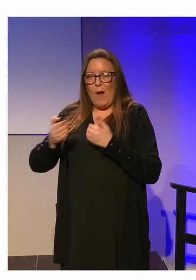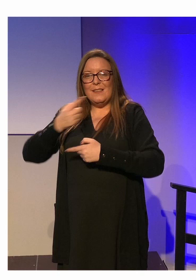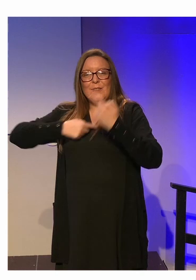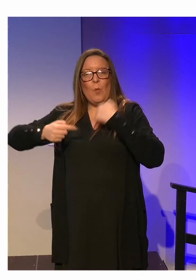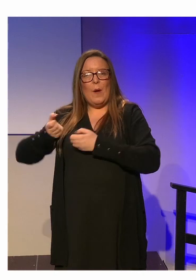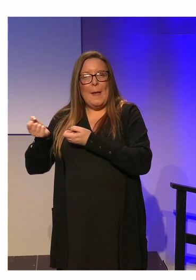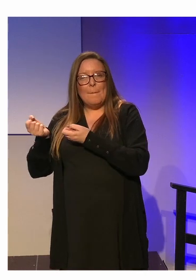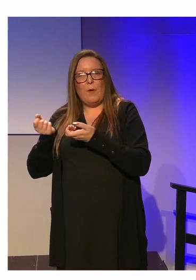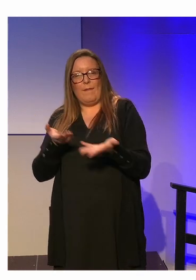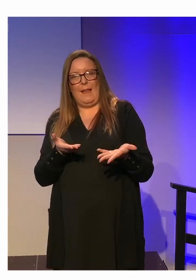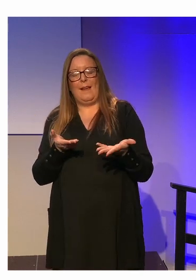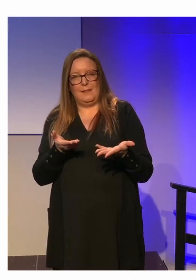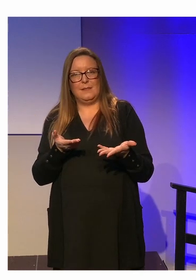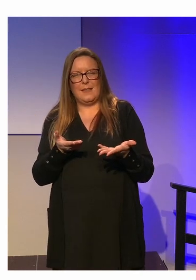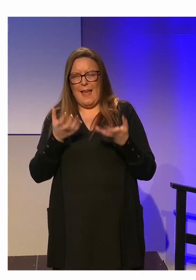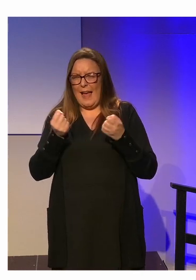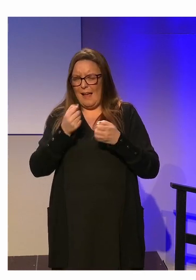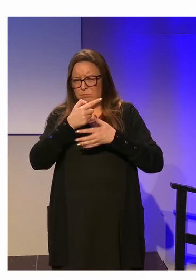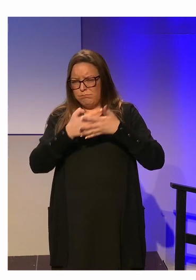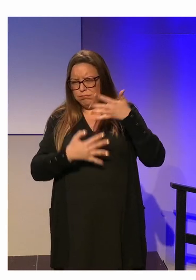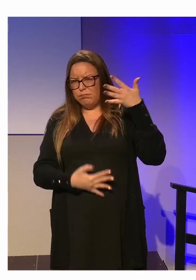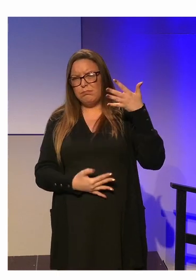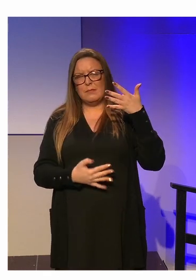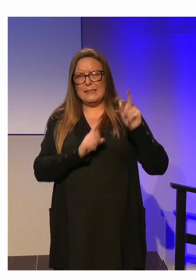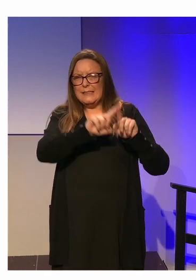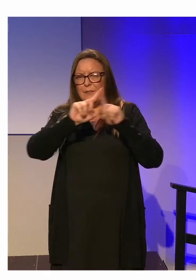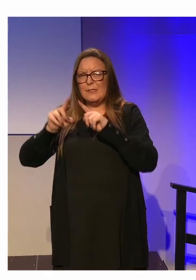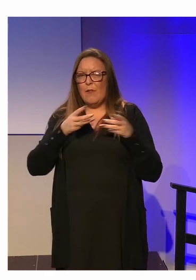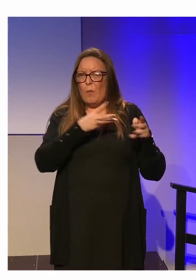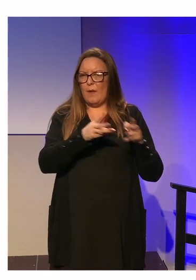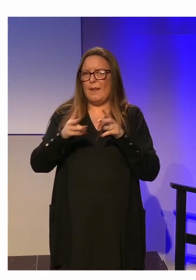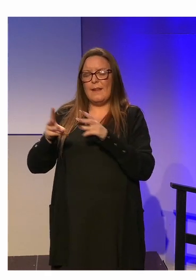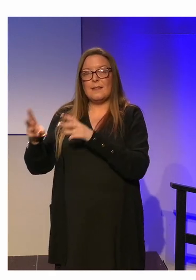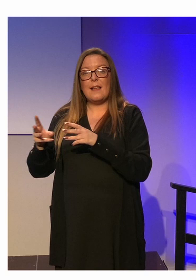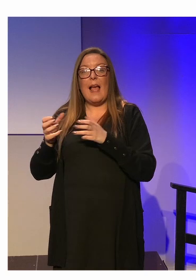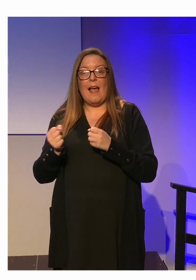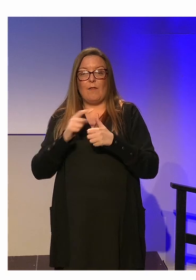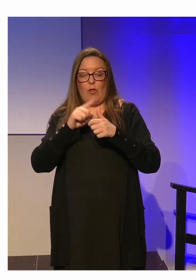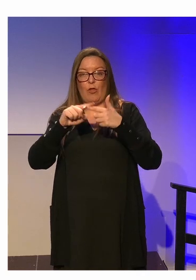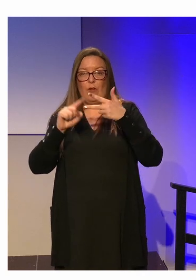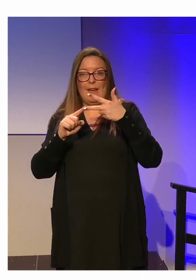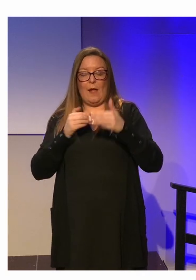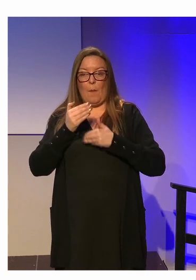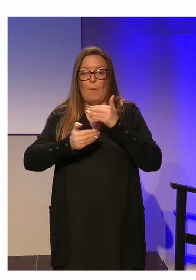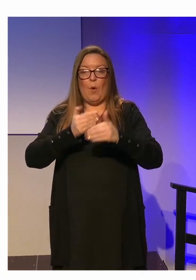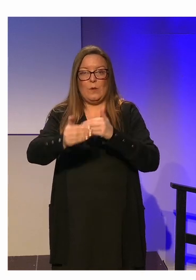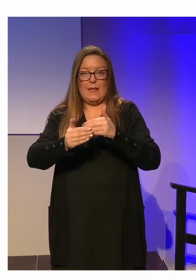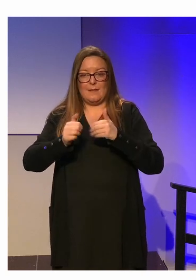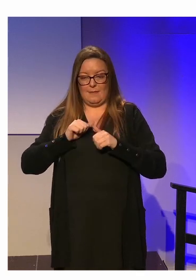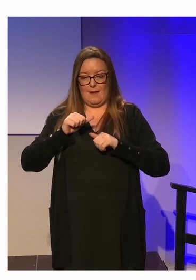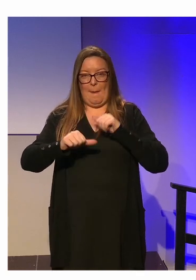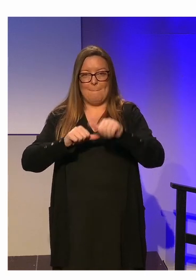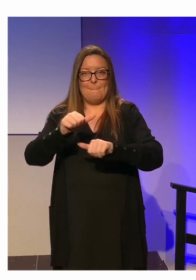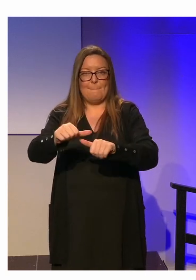providing. So there's many different ways to do this, but there are 3 process steps, right? Start with your